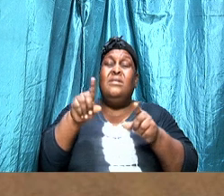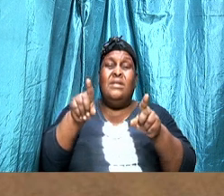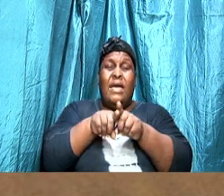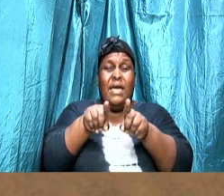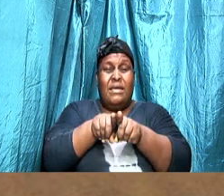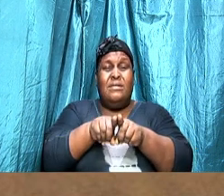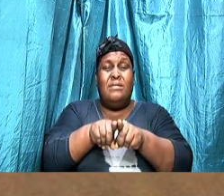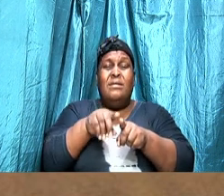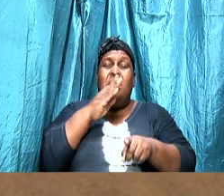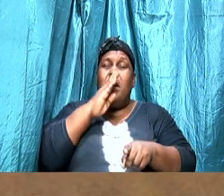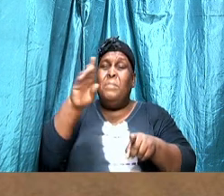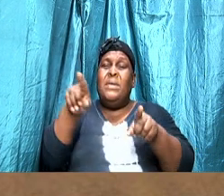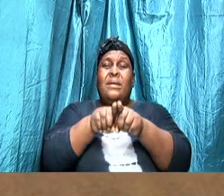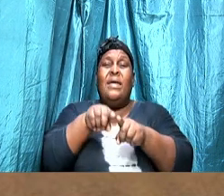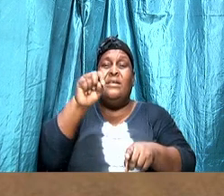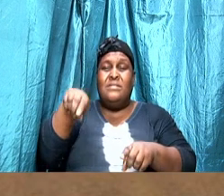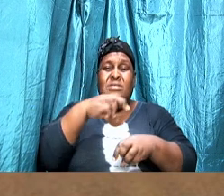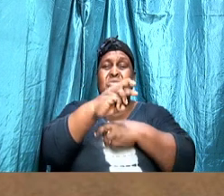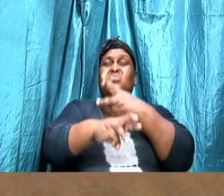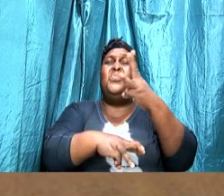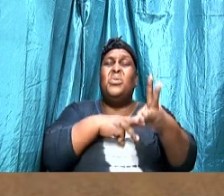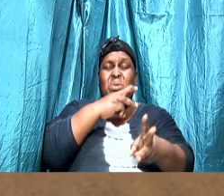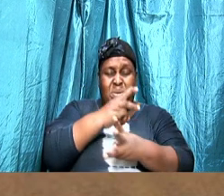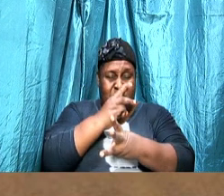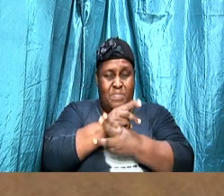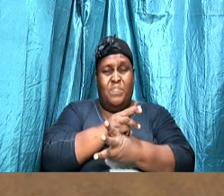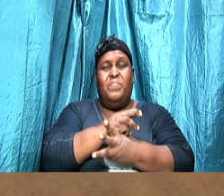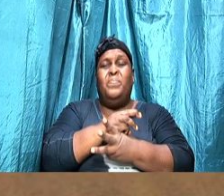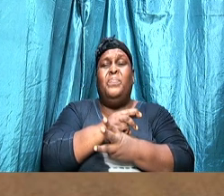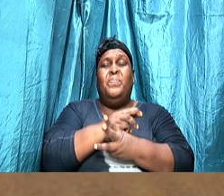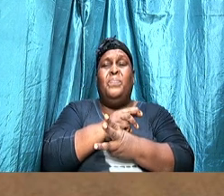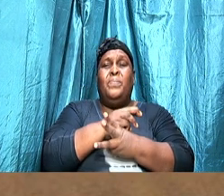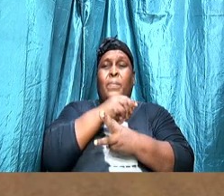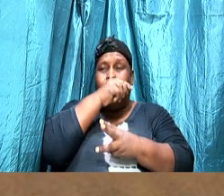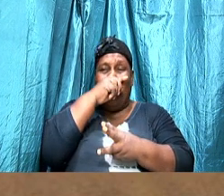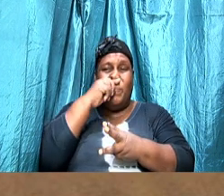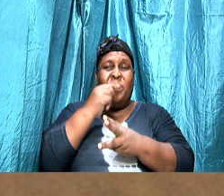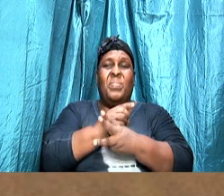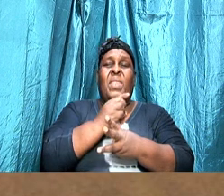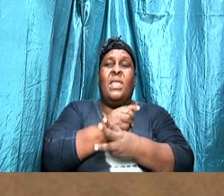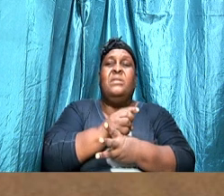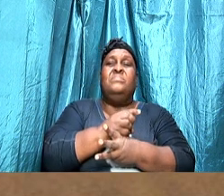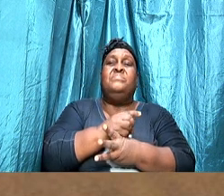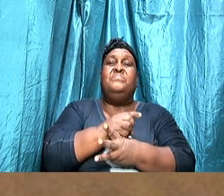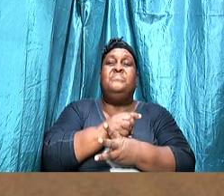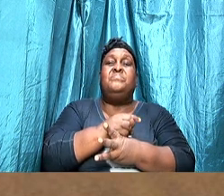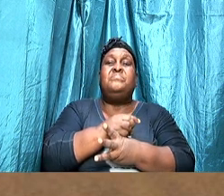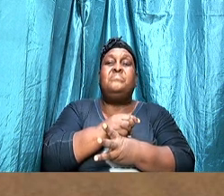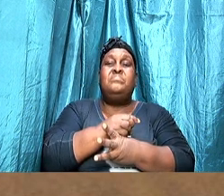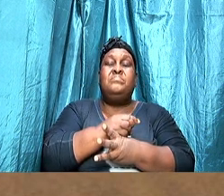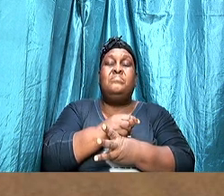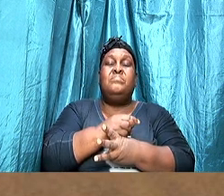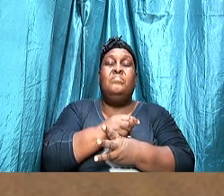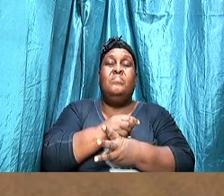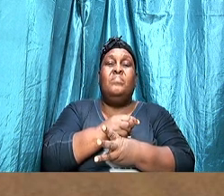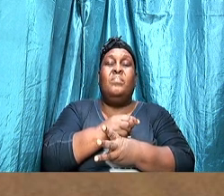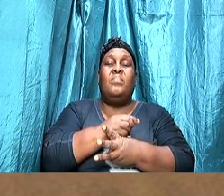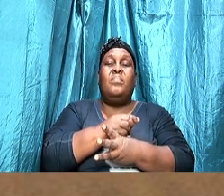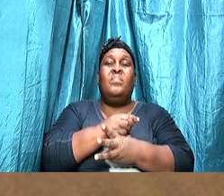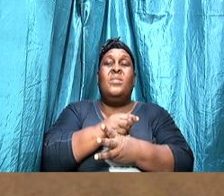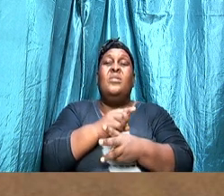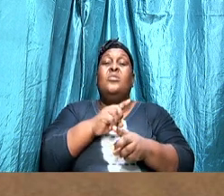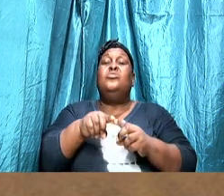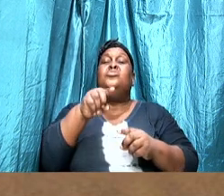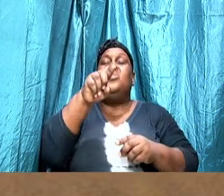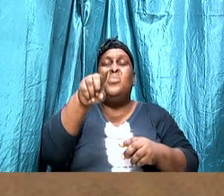as I said before, do not allow the world to put you in his mold so that